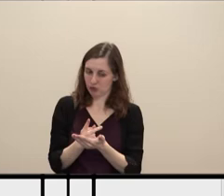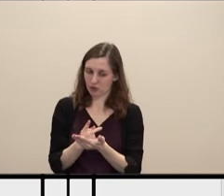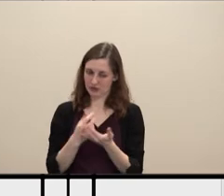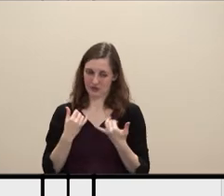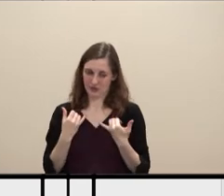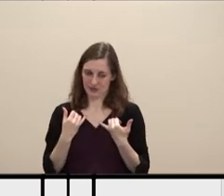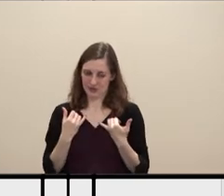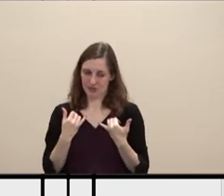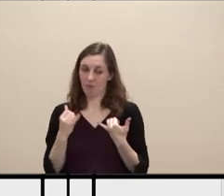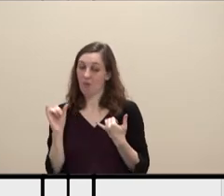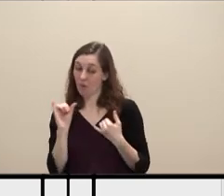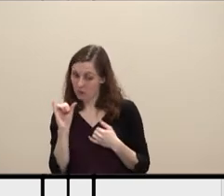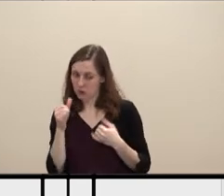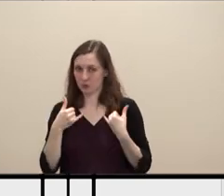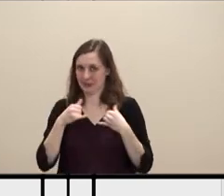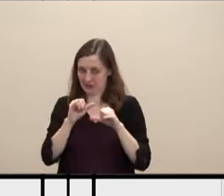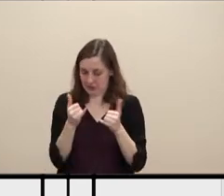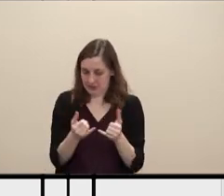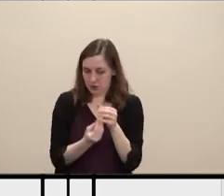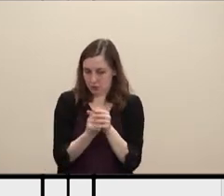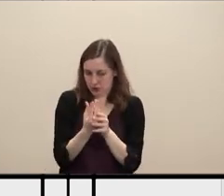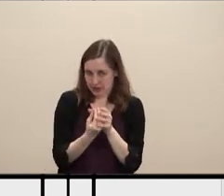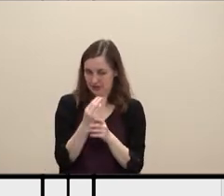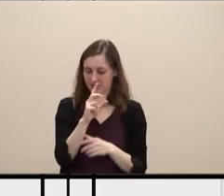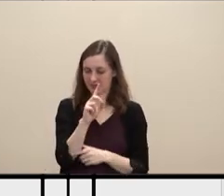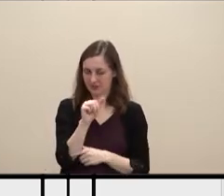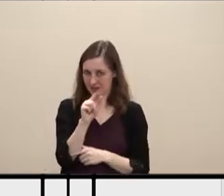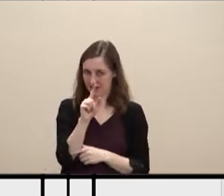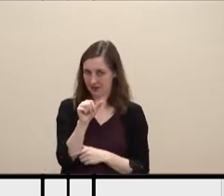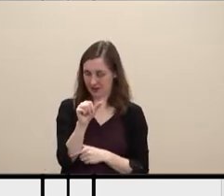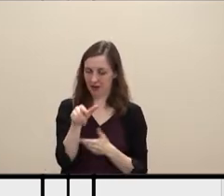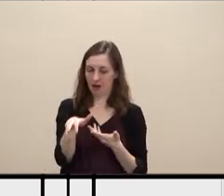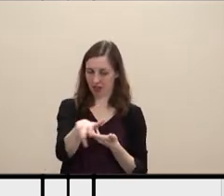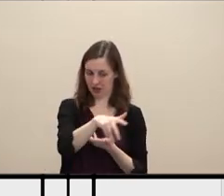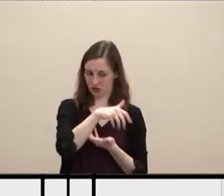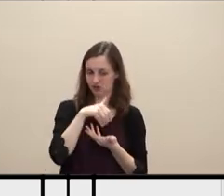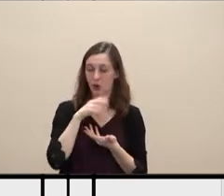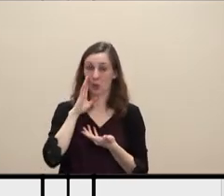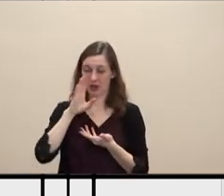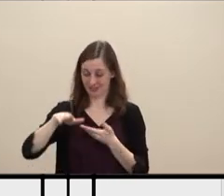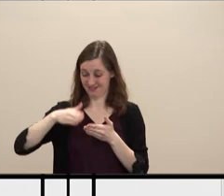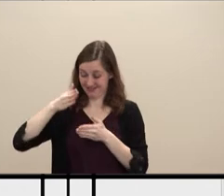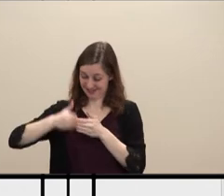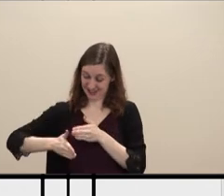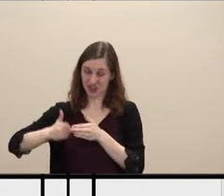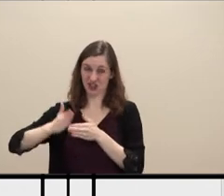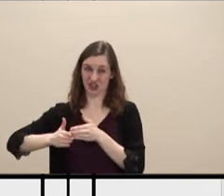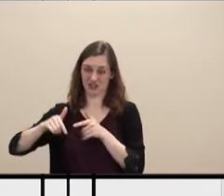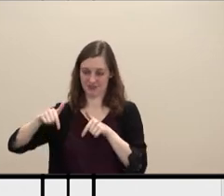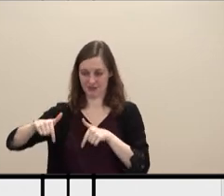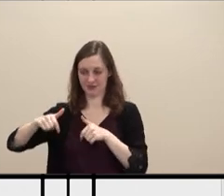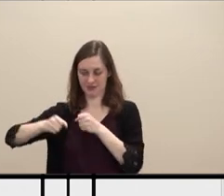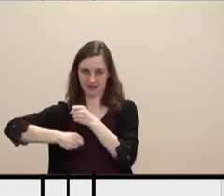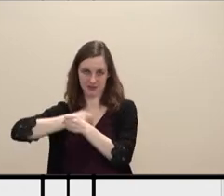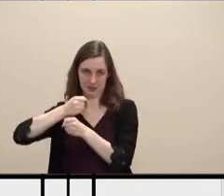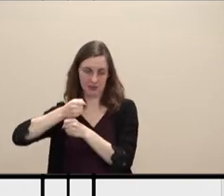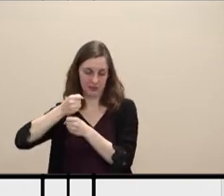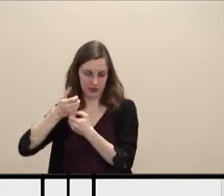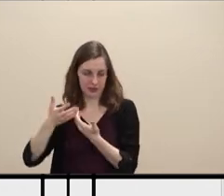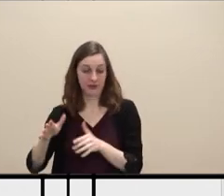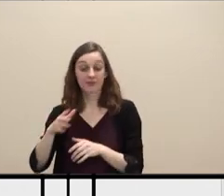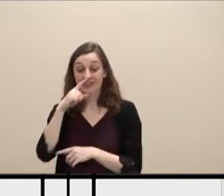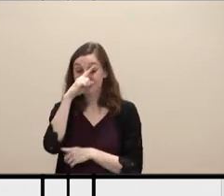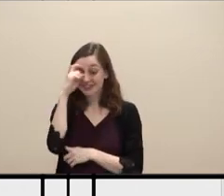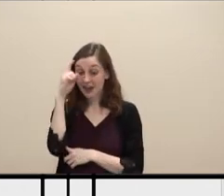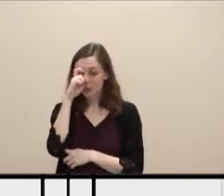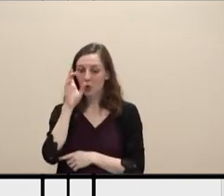data collection, and we'll be wrapping up our data collection at the end of the year. But this summer, we'll be compiling some teacher